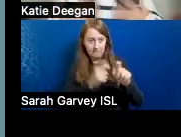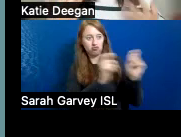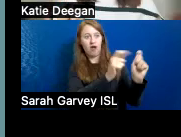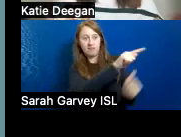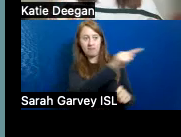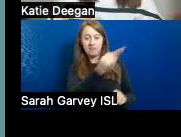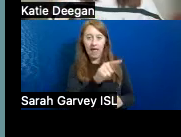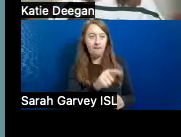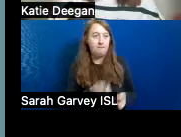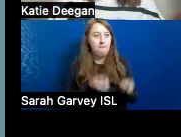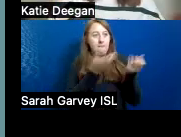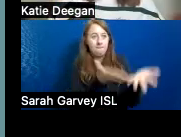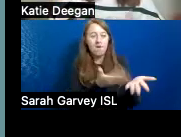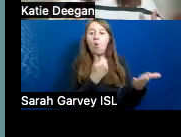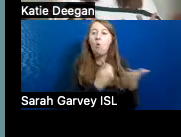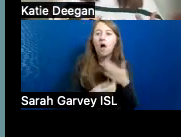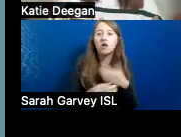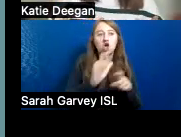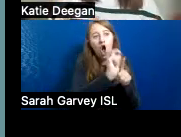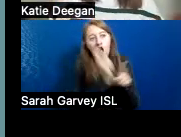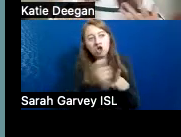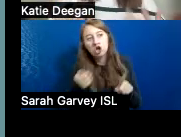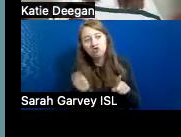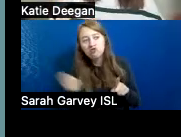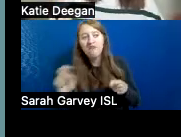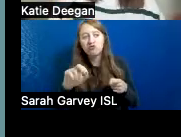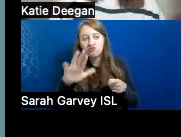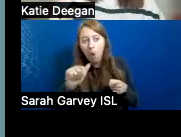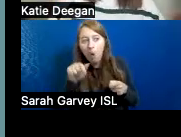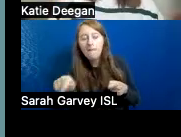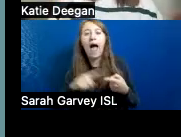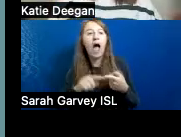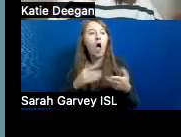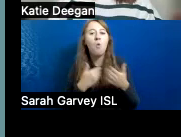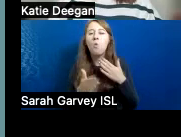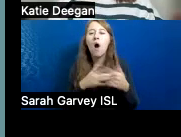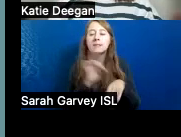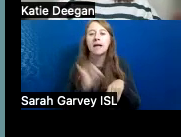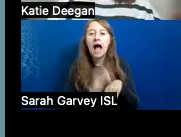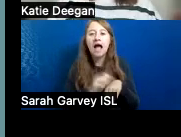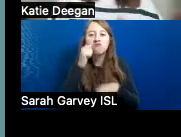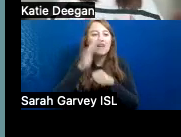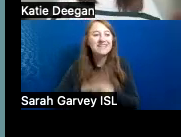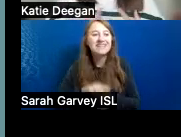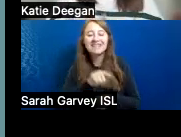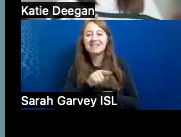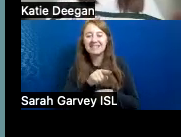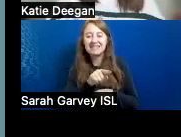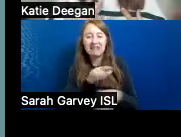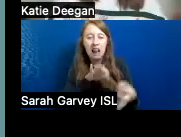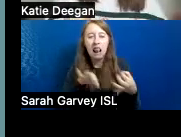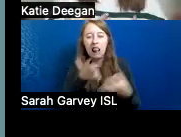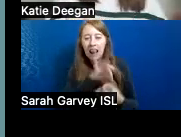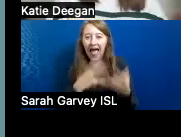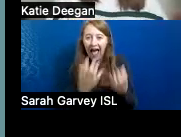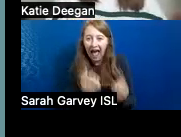kind of misconceptions, the racism undertones to a lot of things that go on within our society. And this was really important